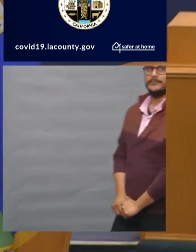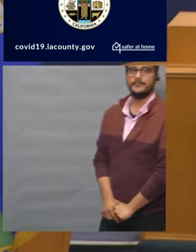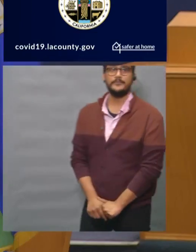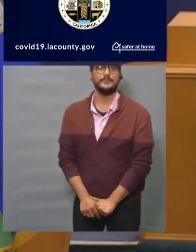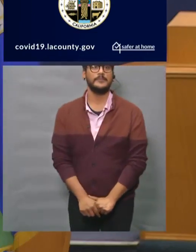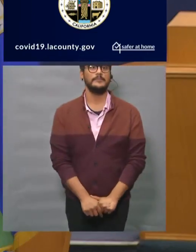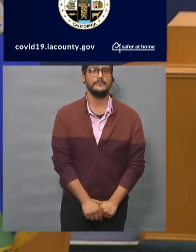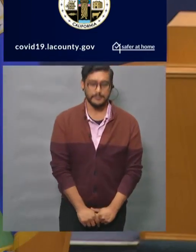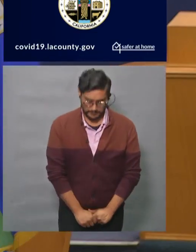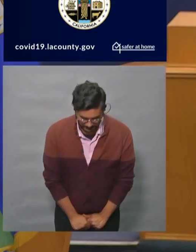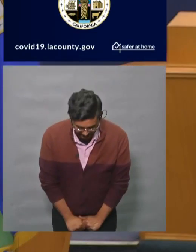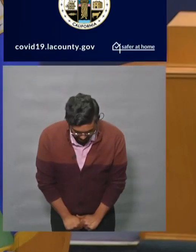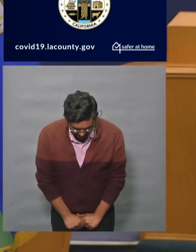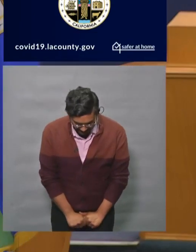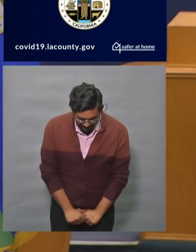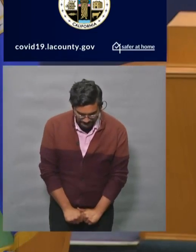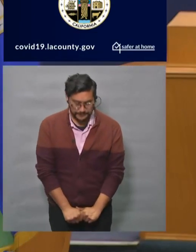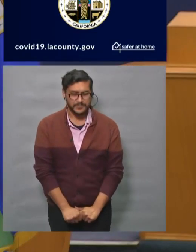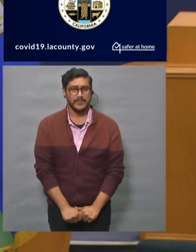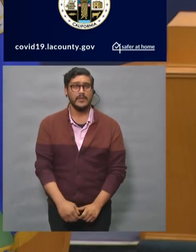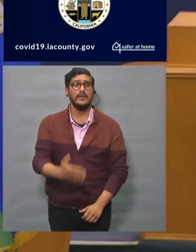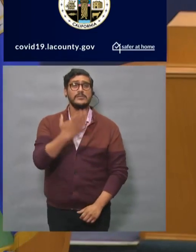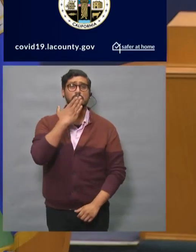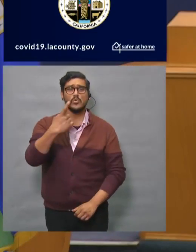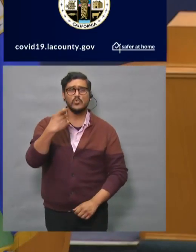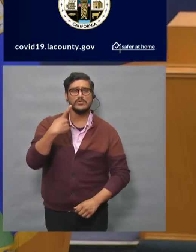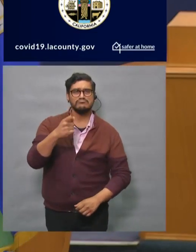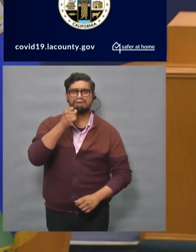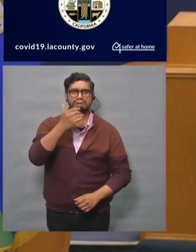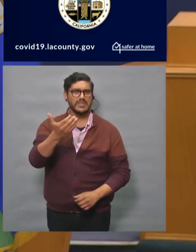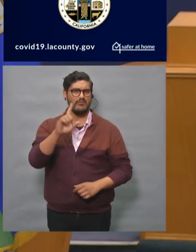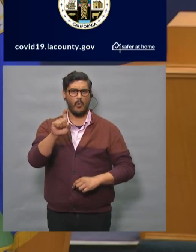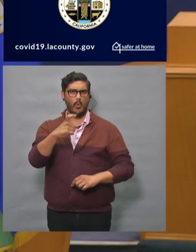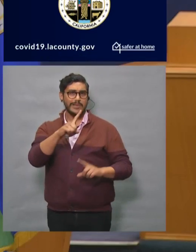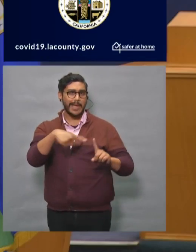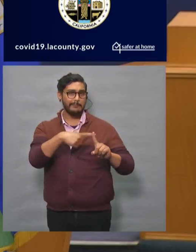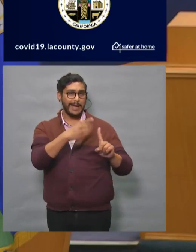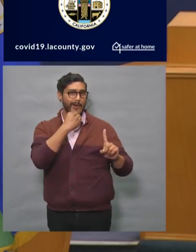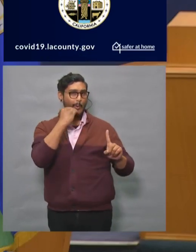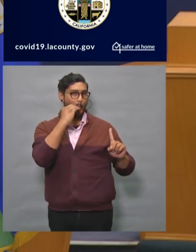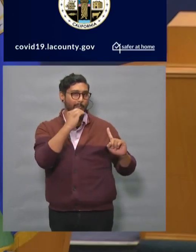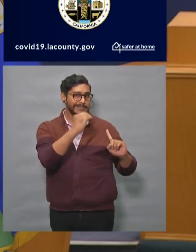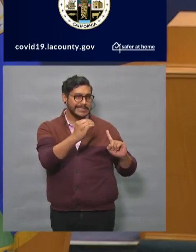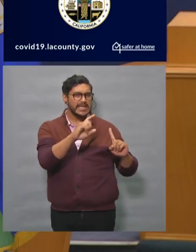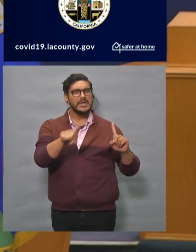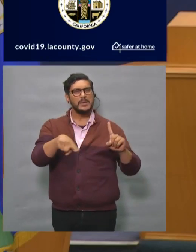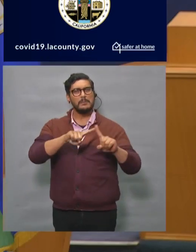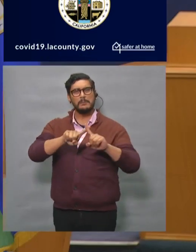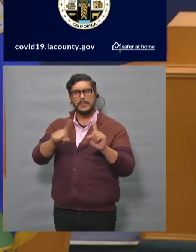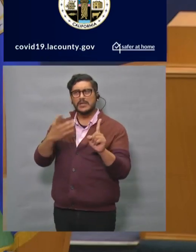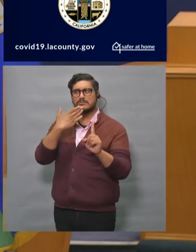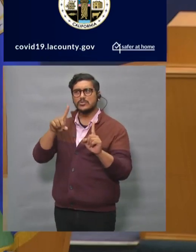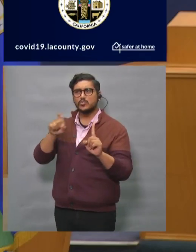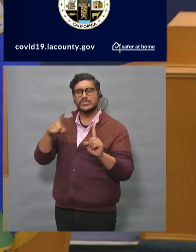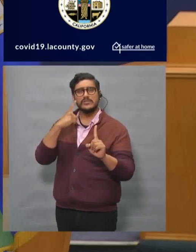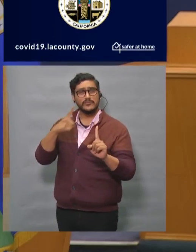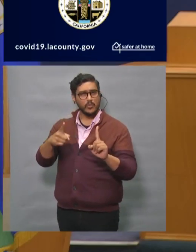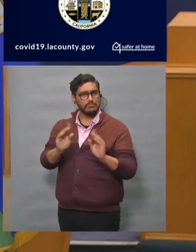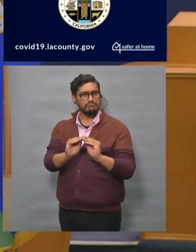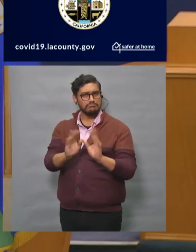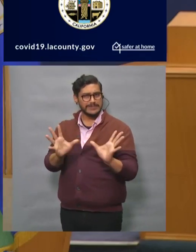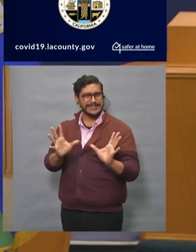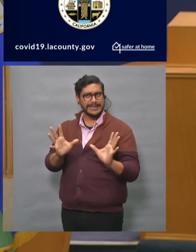No, I think it's a great question, and I don't think it's just a question for homeless people. I think it's a question of making sure people understand the importance